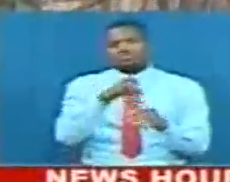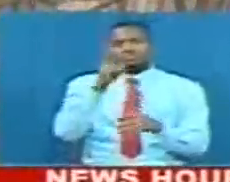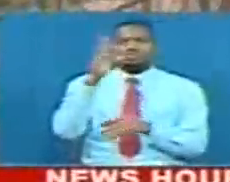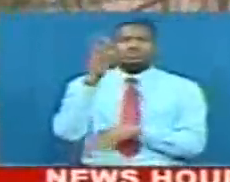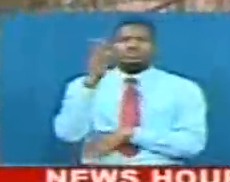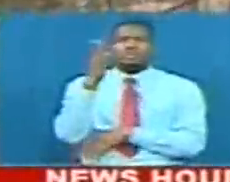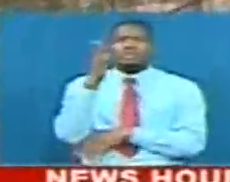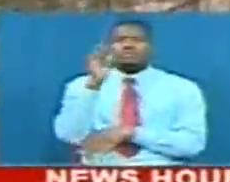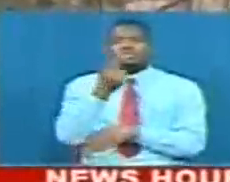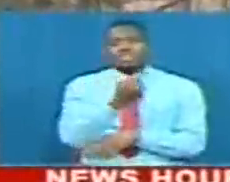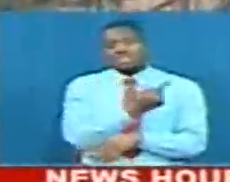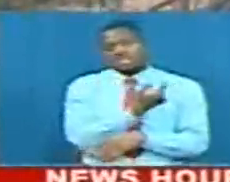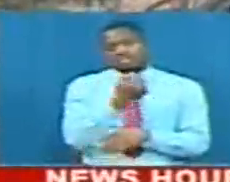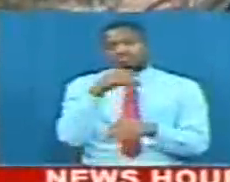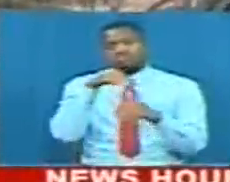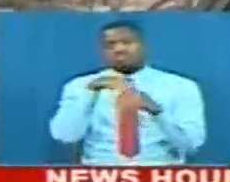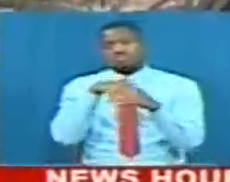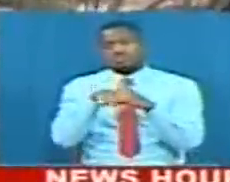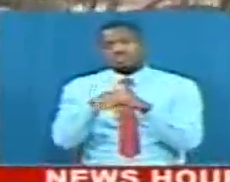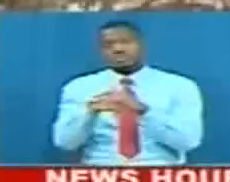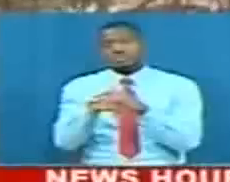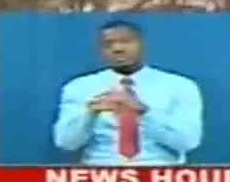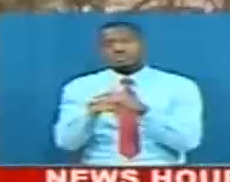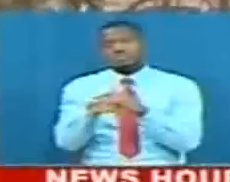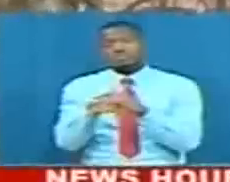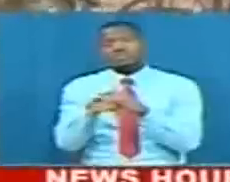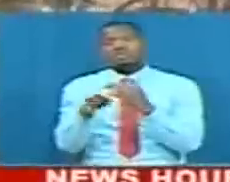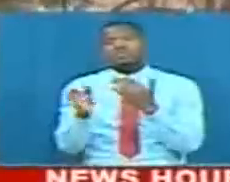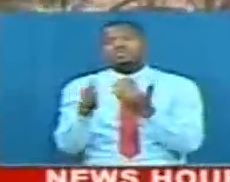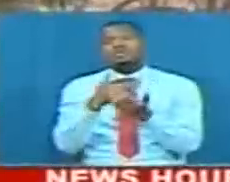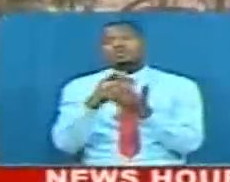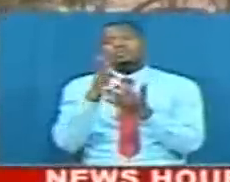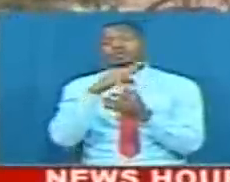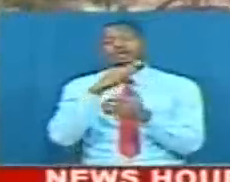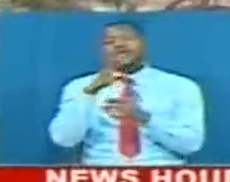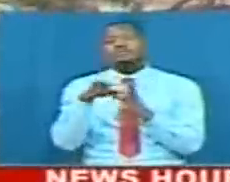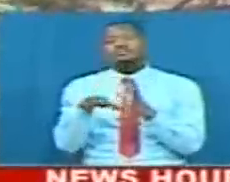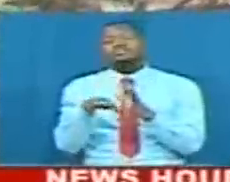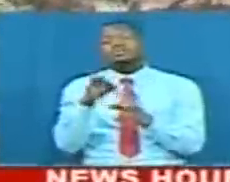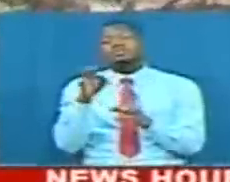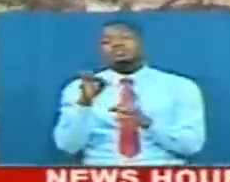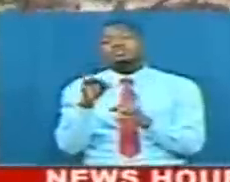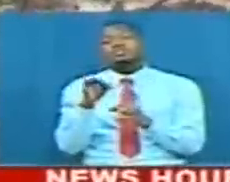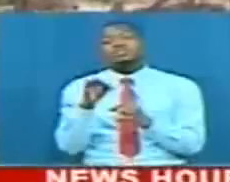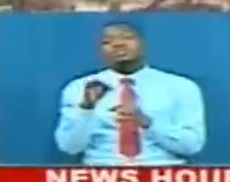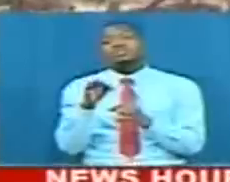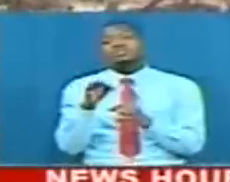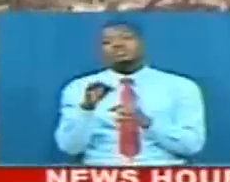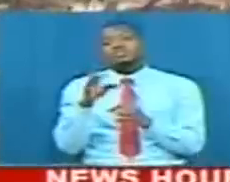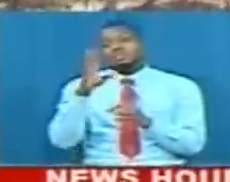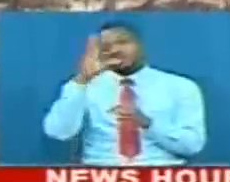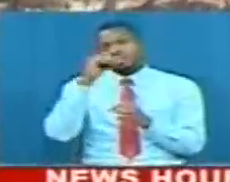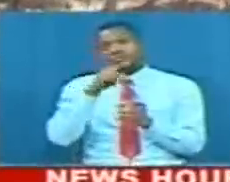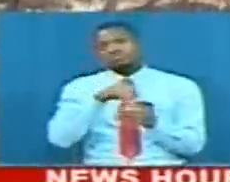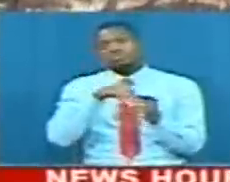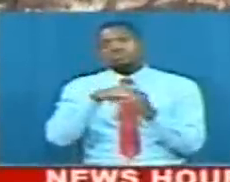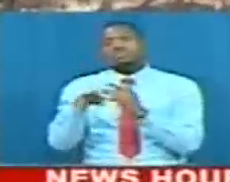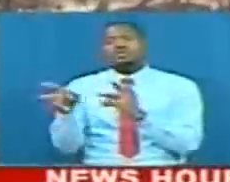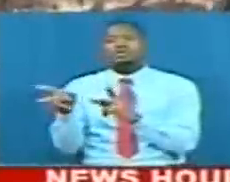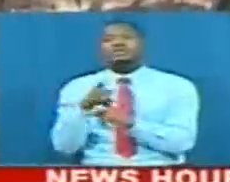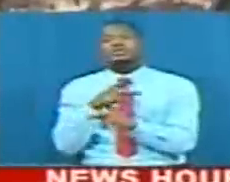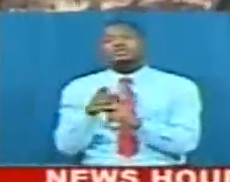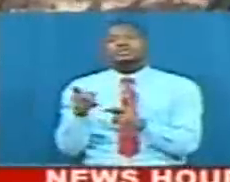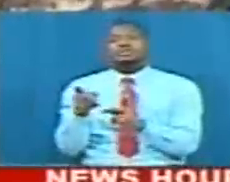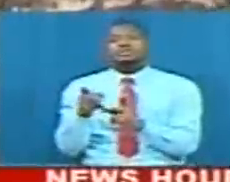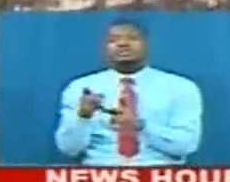two trees so that if you are coming in, whether bad spirit or maybe a man is coming in